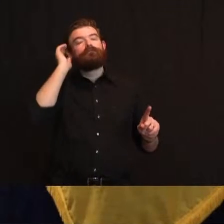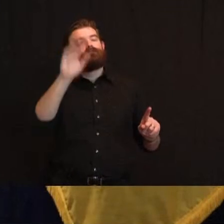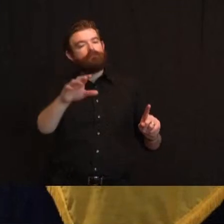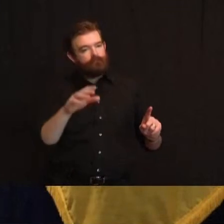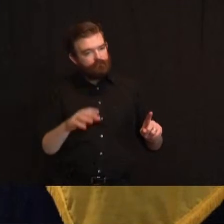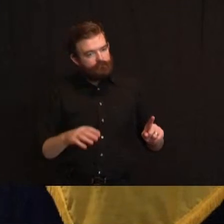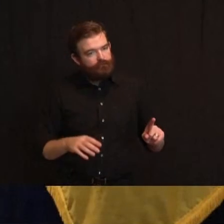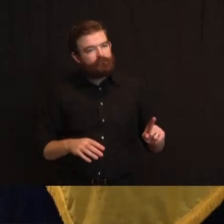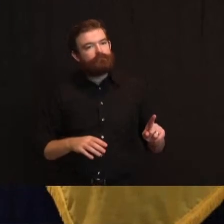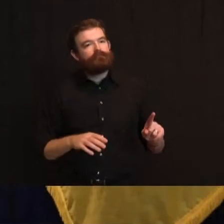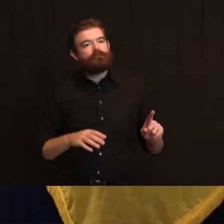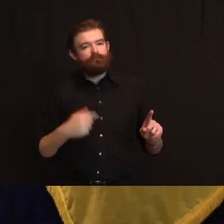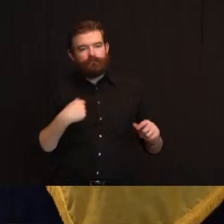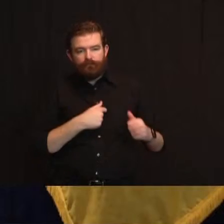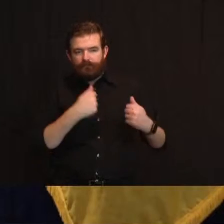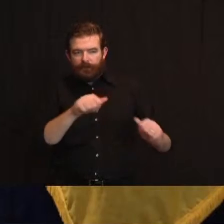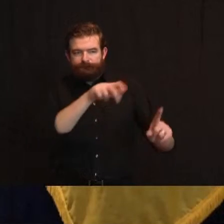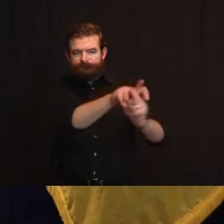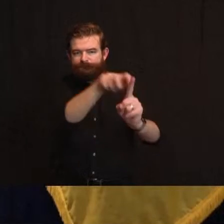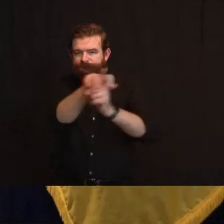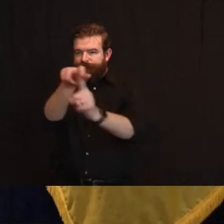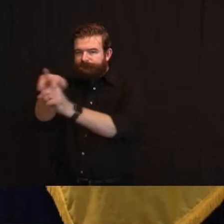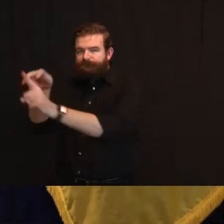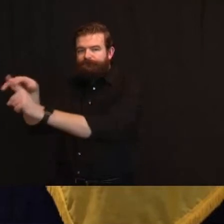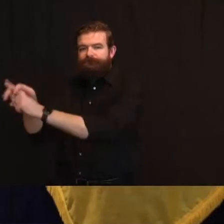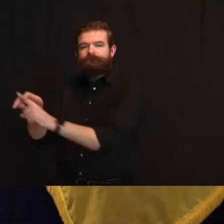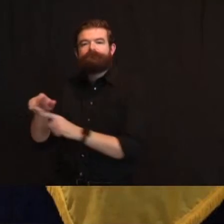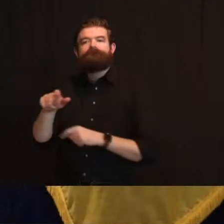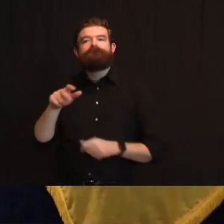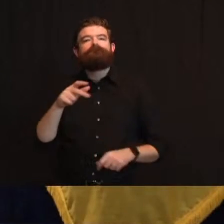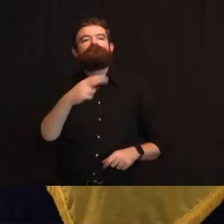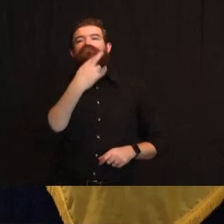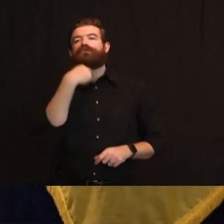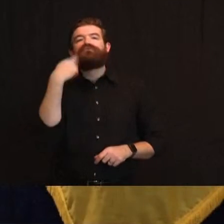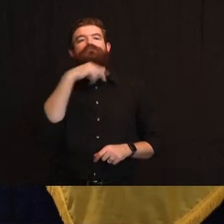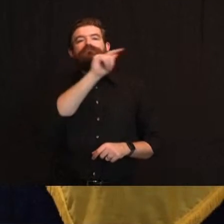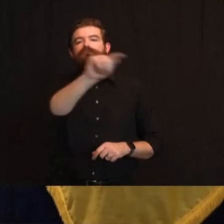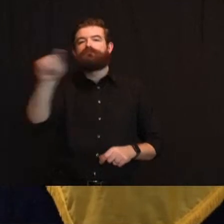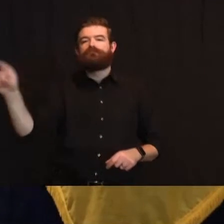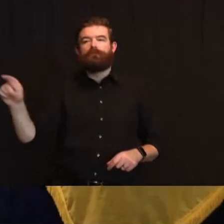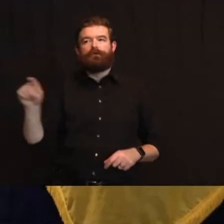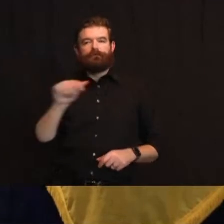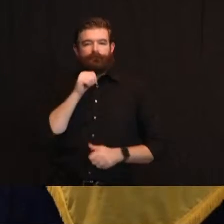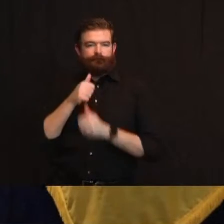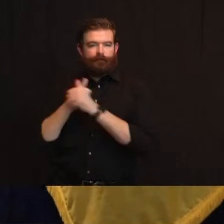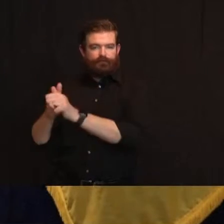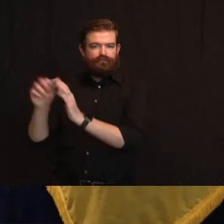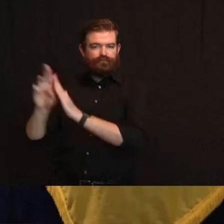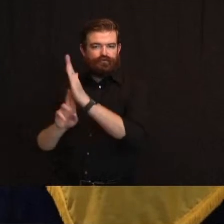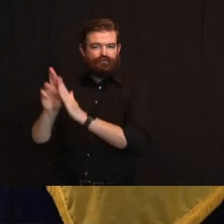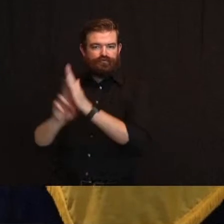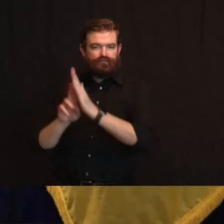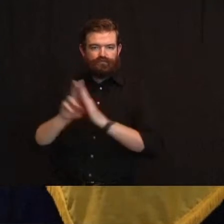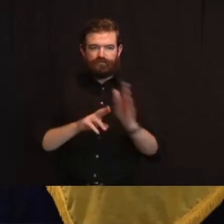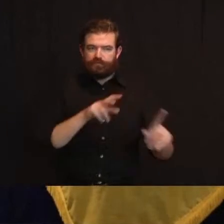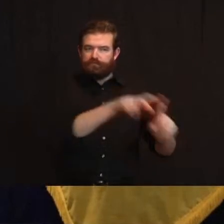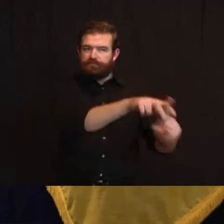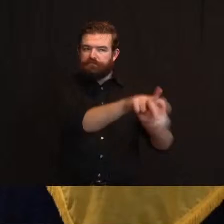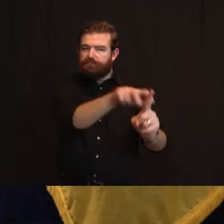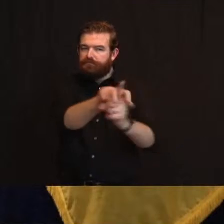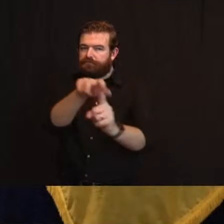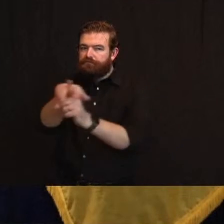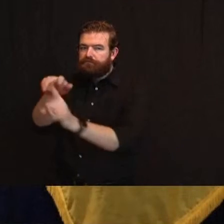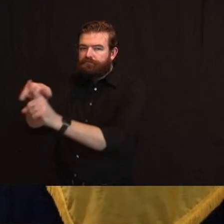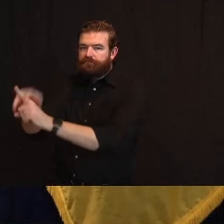doing the right thing, it may not be tomorrow, but we're going to find that out and we're going to catch up with you and you will pay a price for that. But